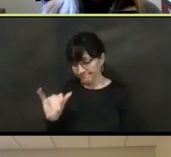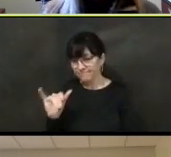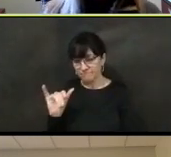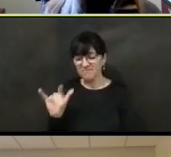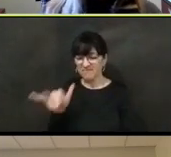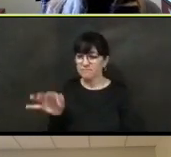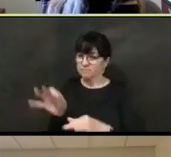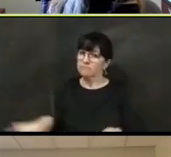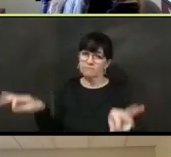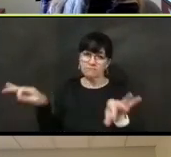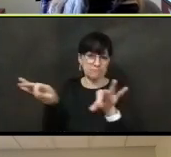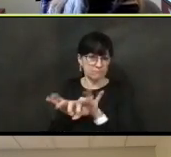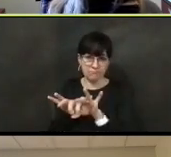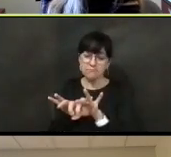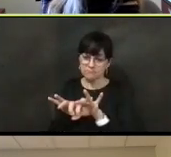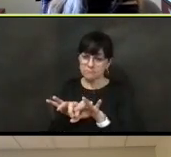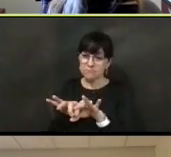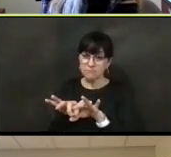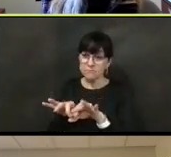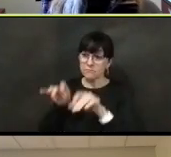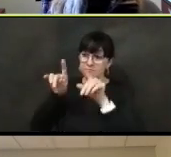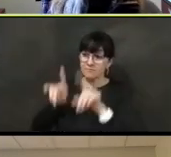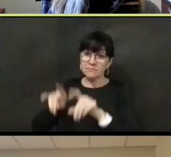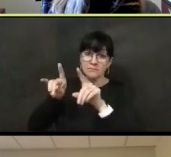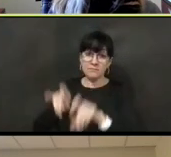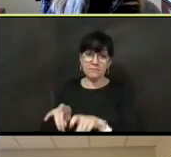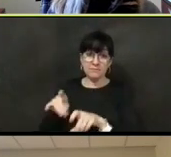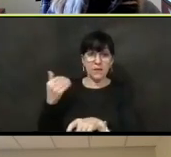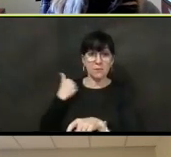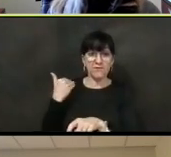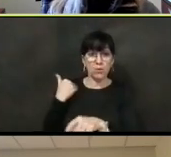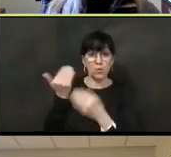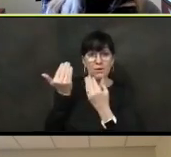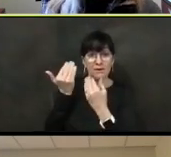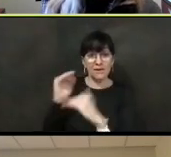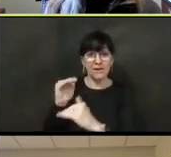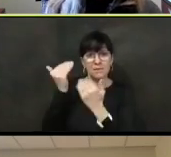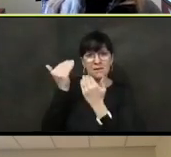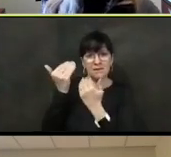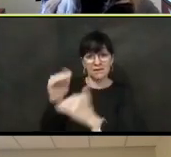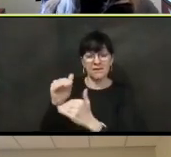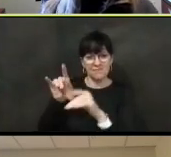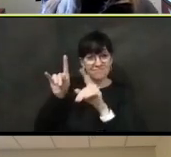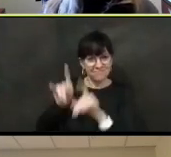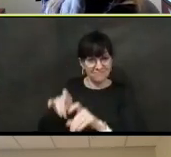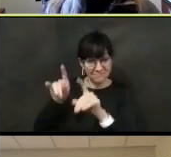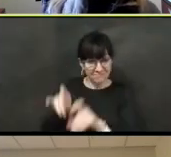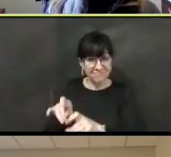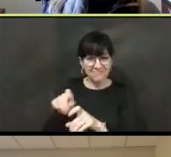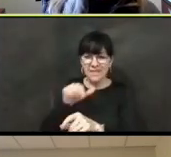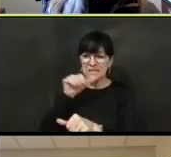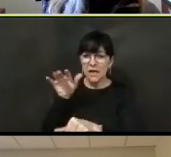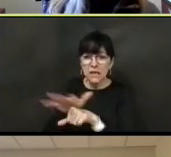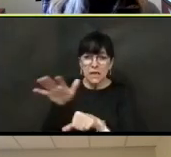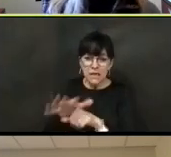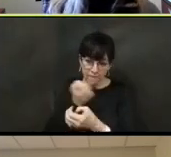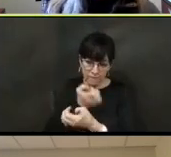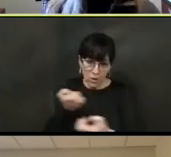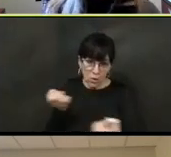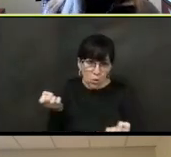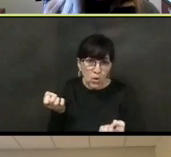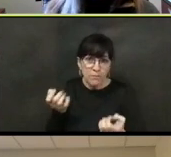strategy, increasing testing, which, as I mentioned, has been a real challenge to have adequate testing supplies. And it